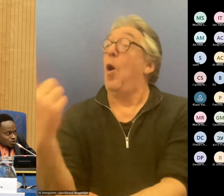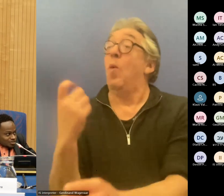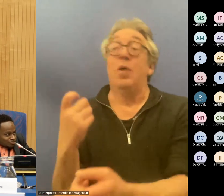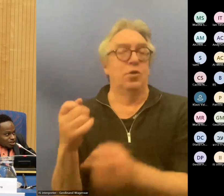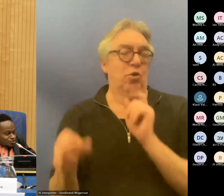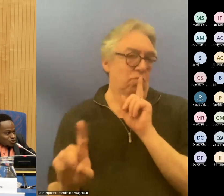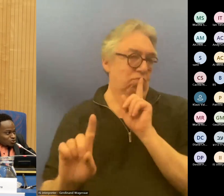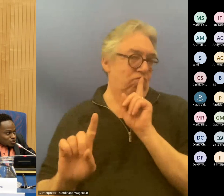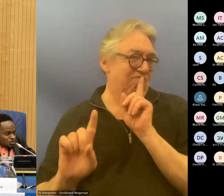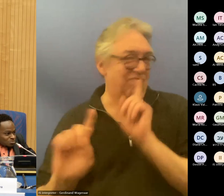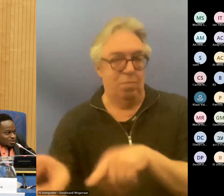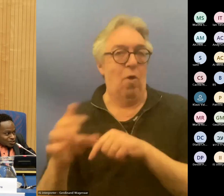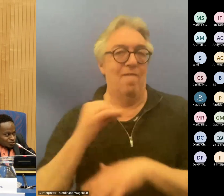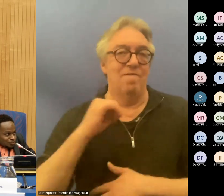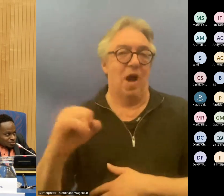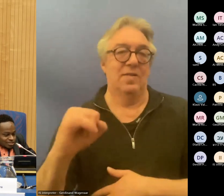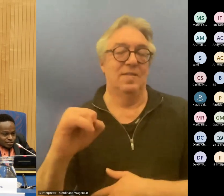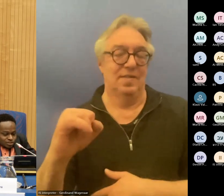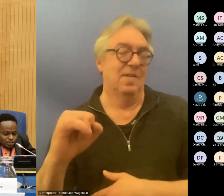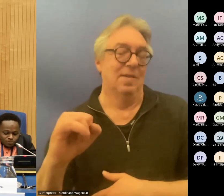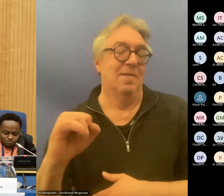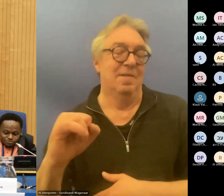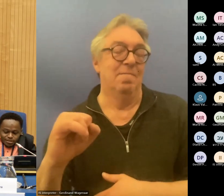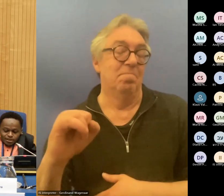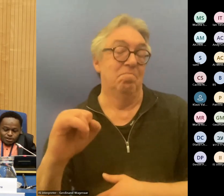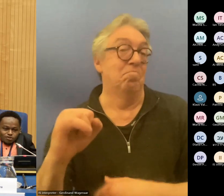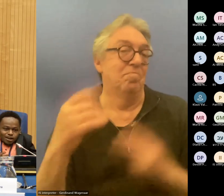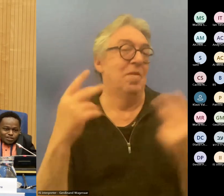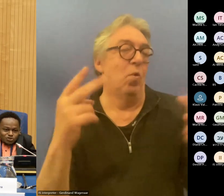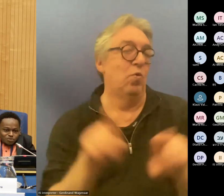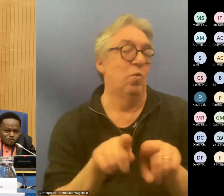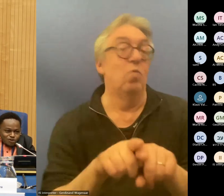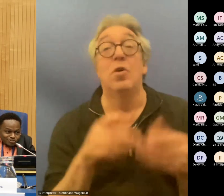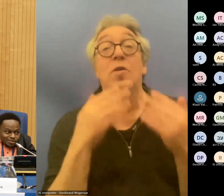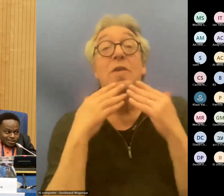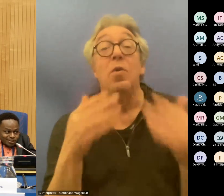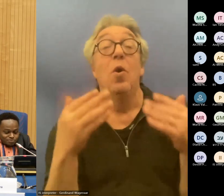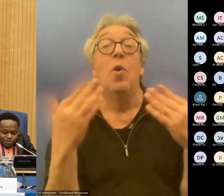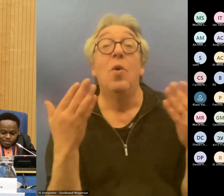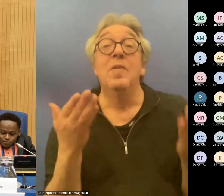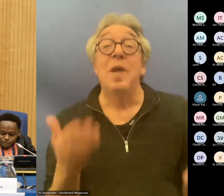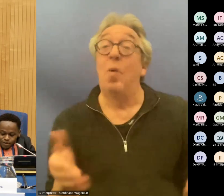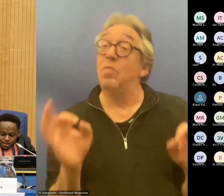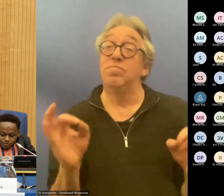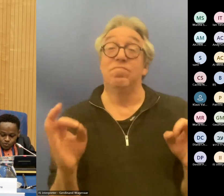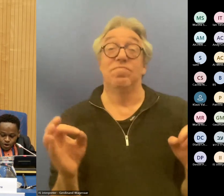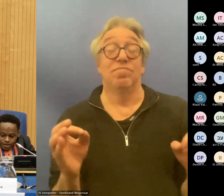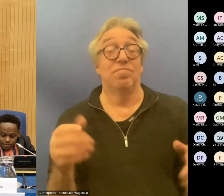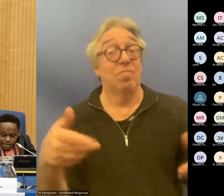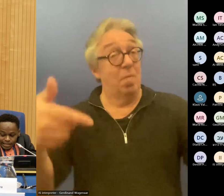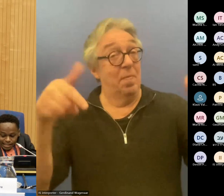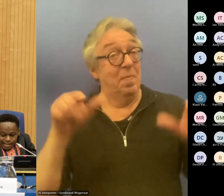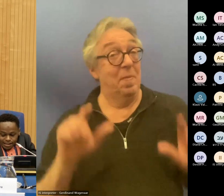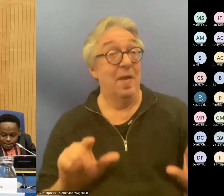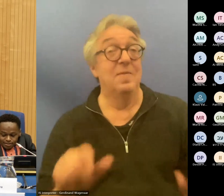prioritized when you were trying to choose which media you used. So thank you. All right, we're going to move on pretty fast to